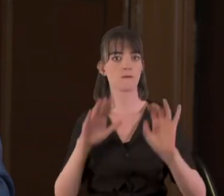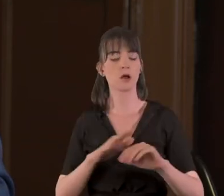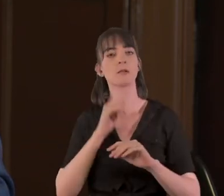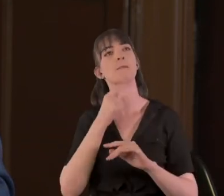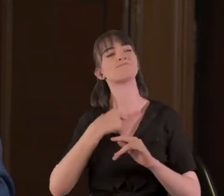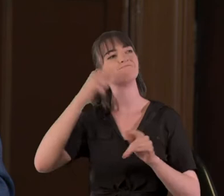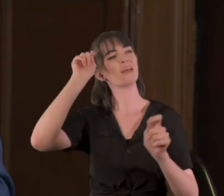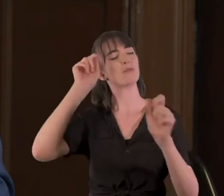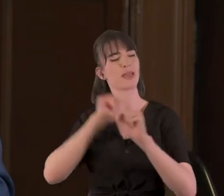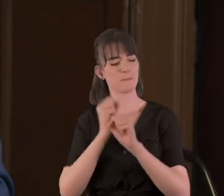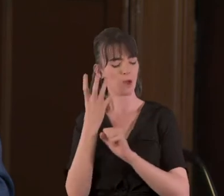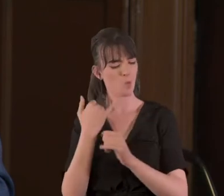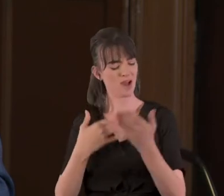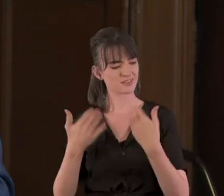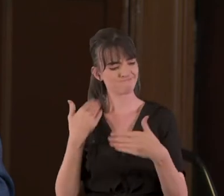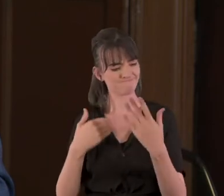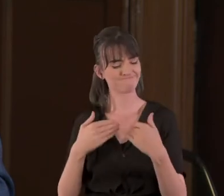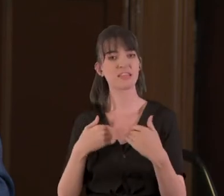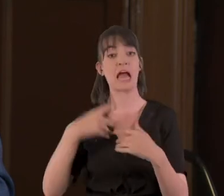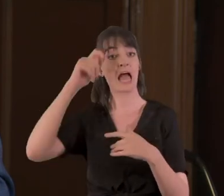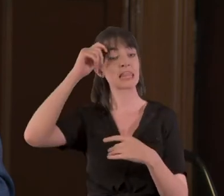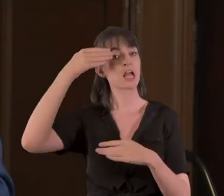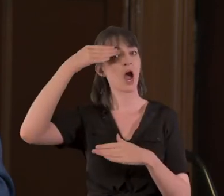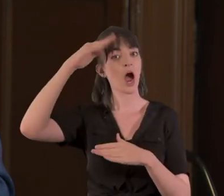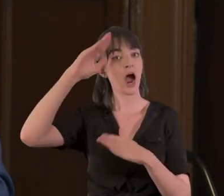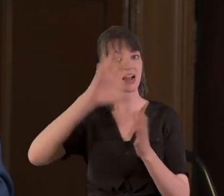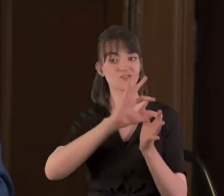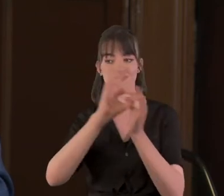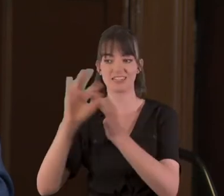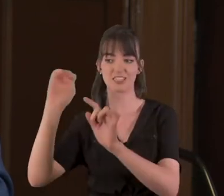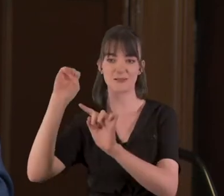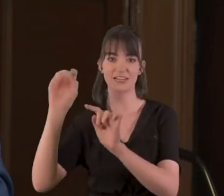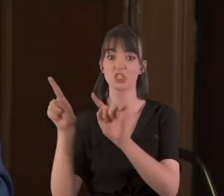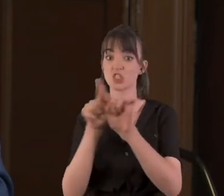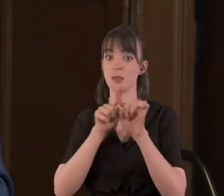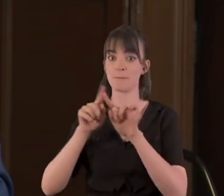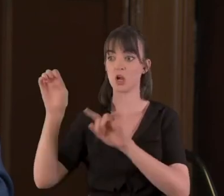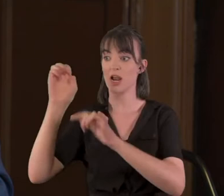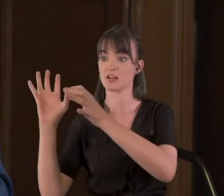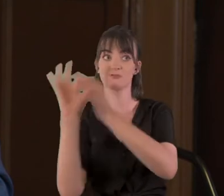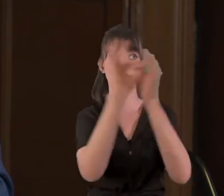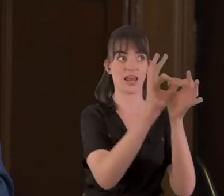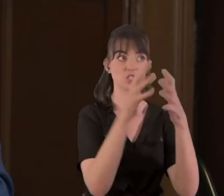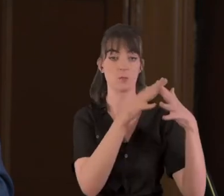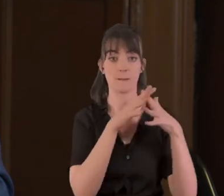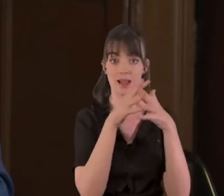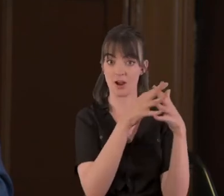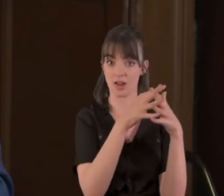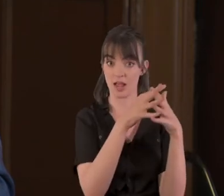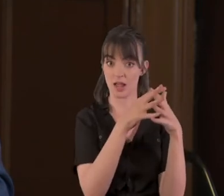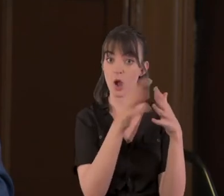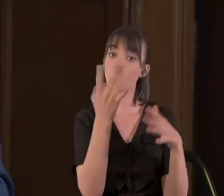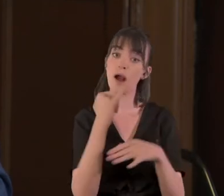think Ireland's relationship with Britain is a bit like Britain's relationship with the United States, in that